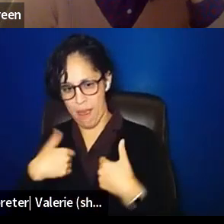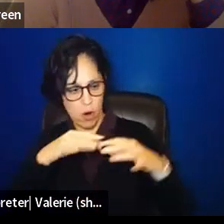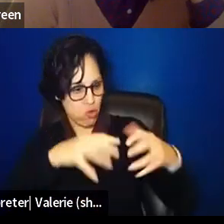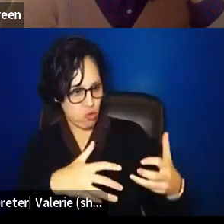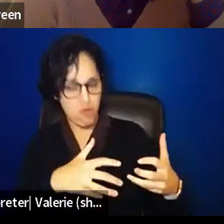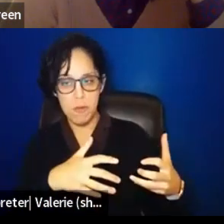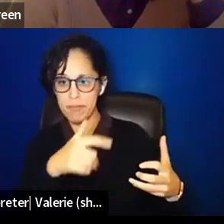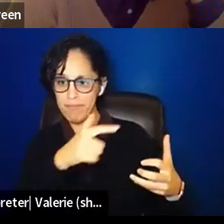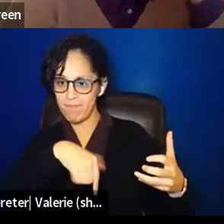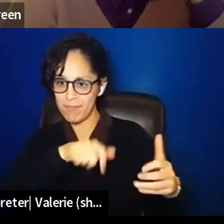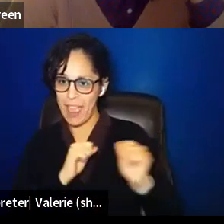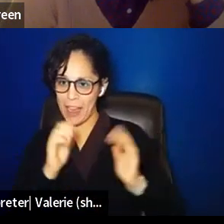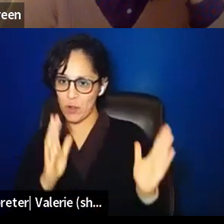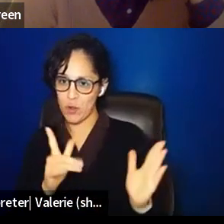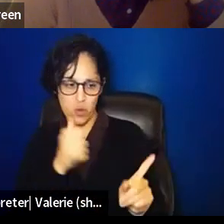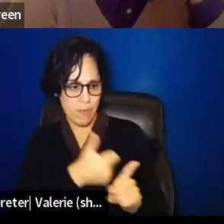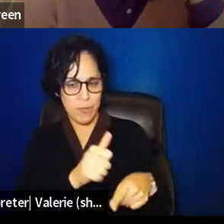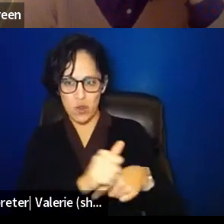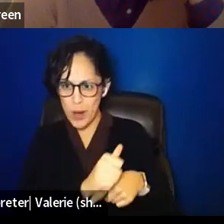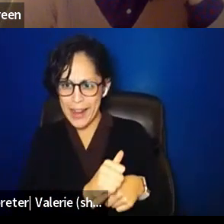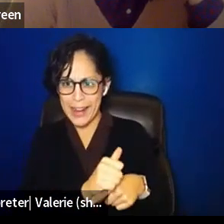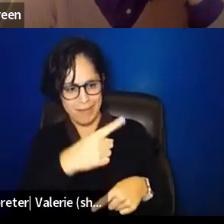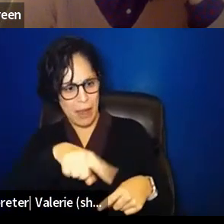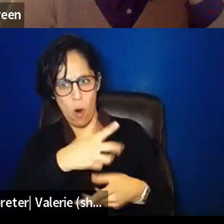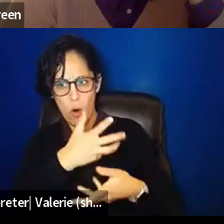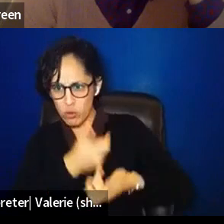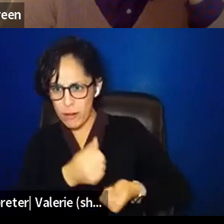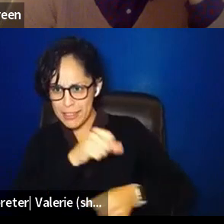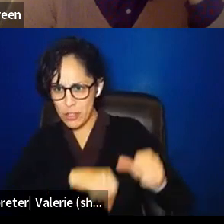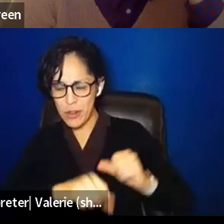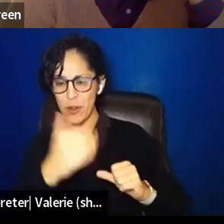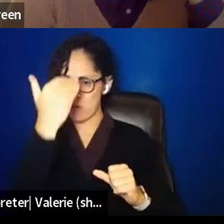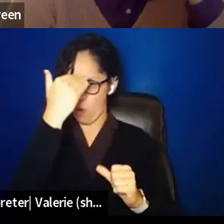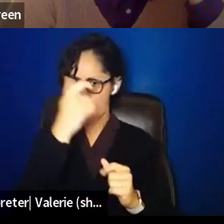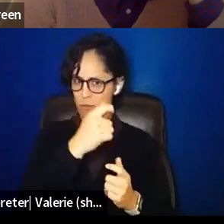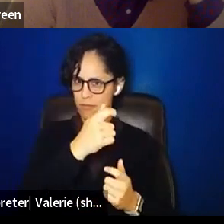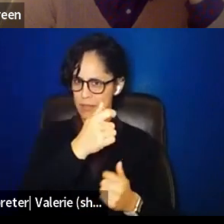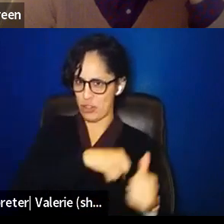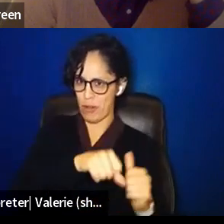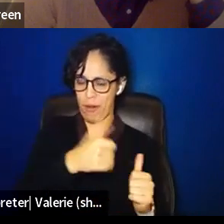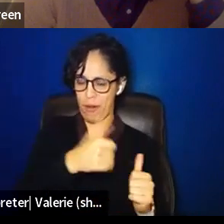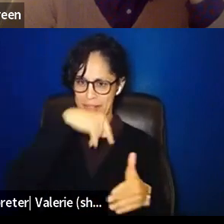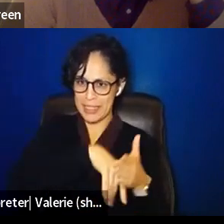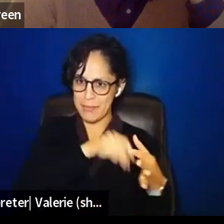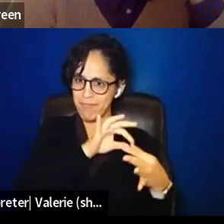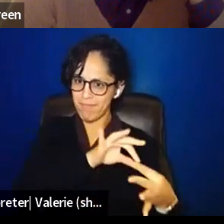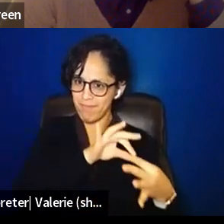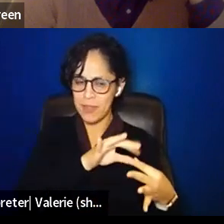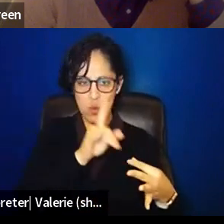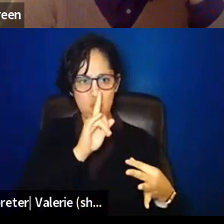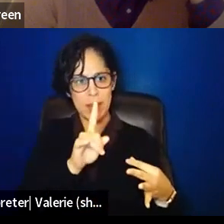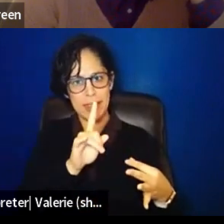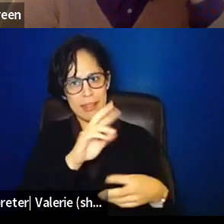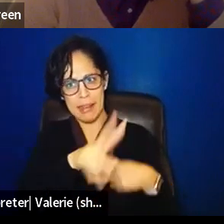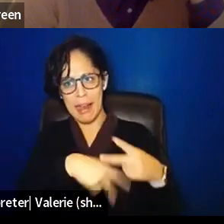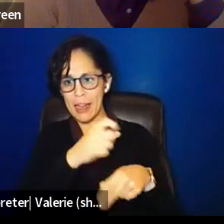and they really trust each other and know each other really deeply. And I think that can elevate the kind of work you're able